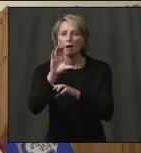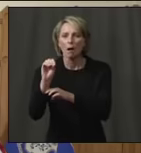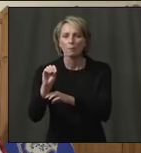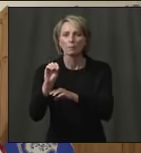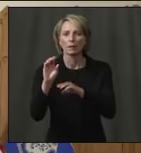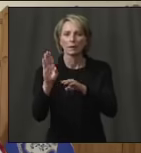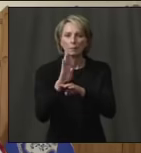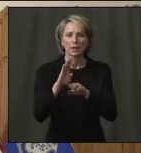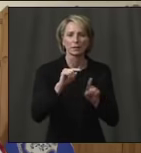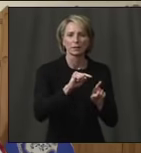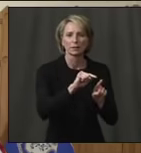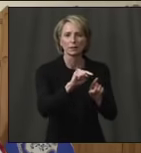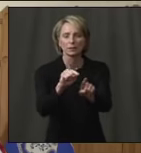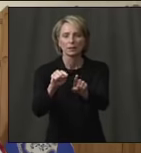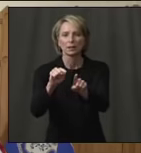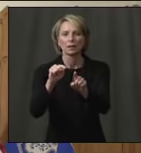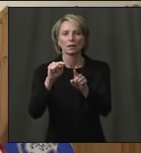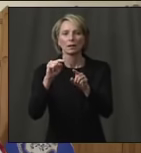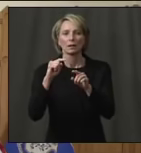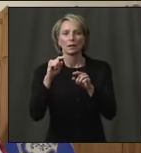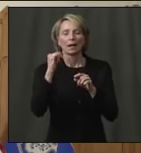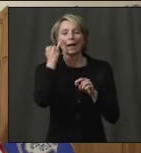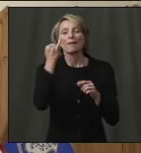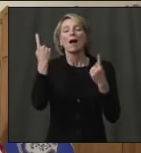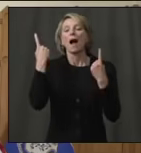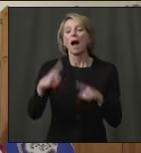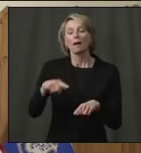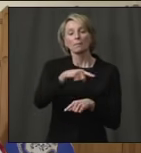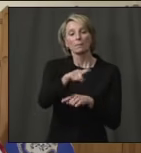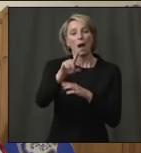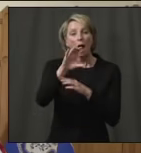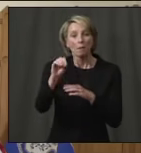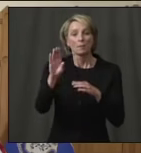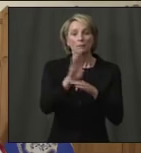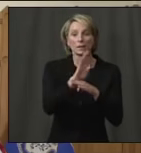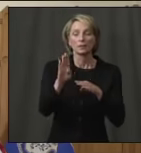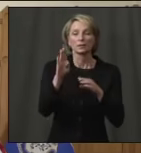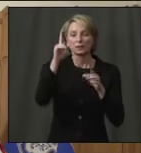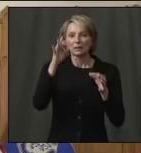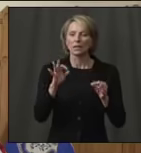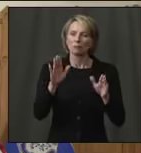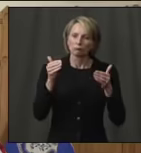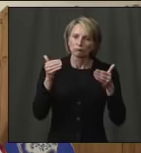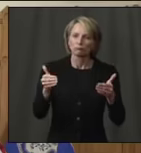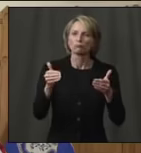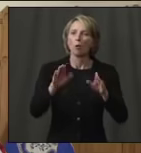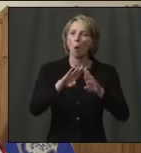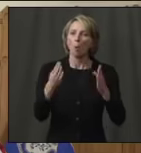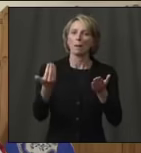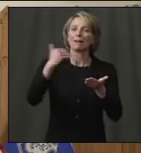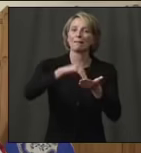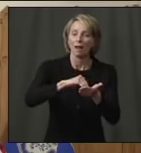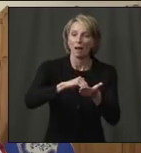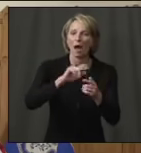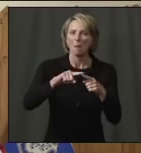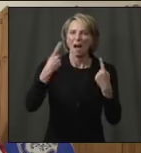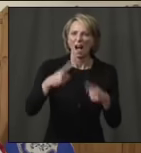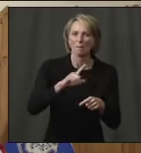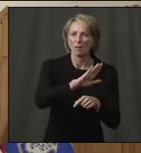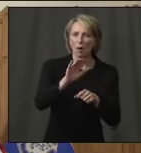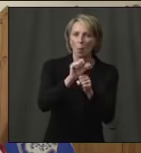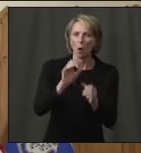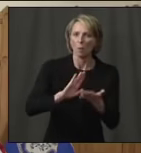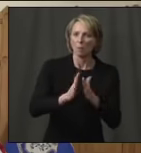kind of liability if they reopen and their workers get sick? And also, is there any plan to ban